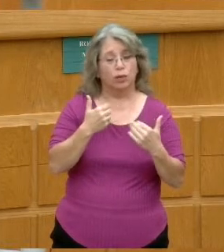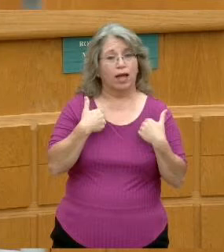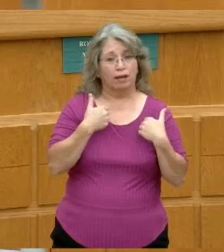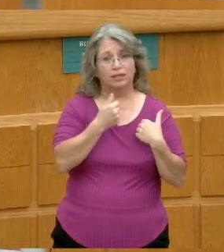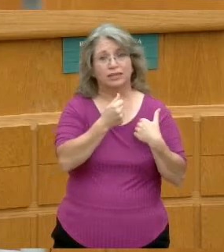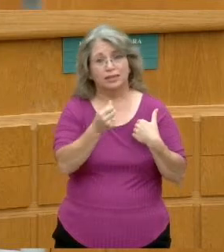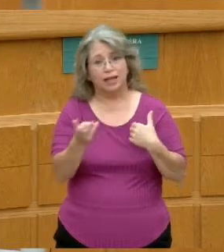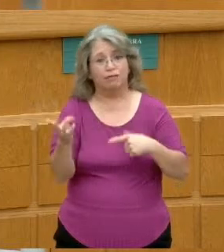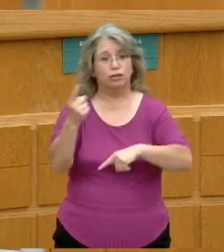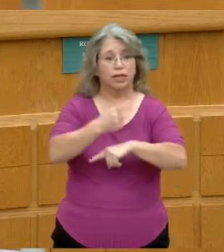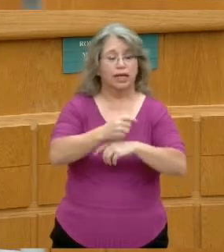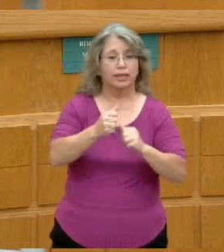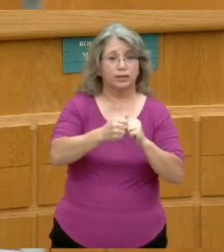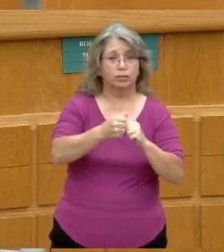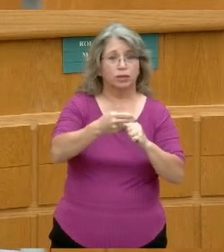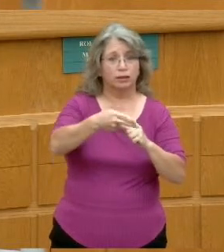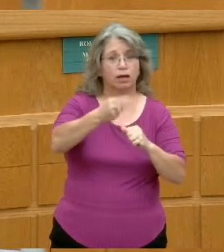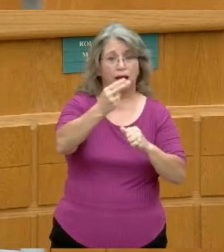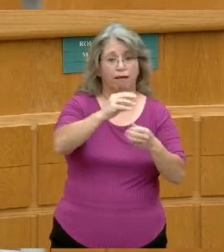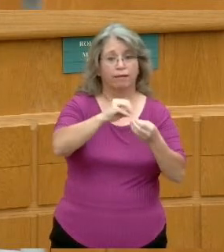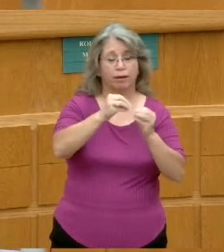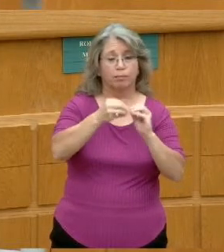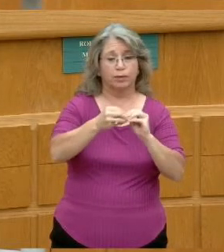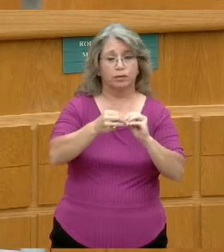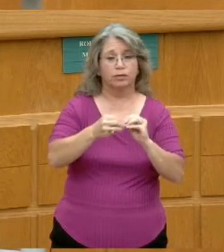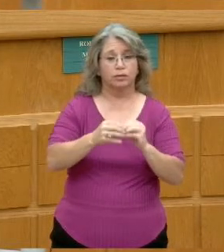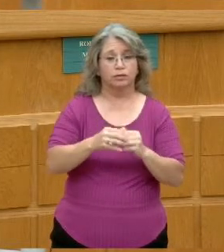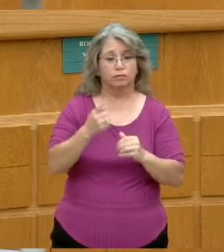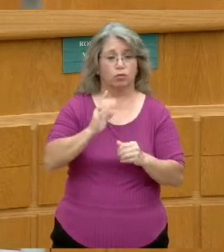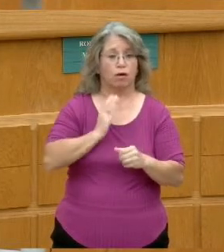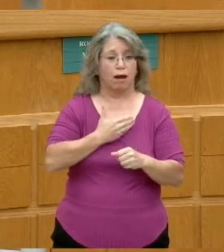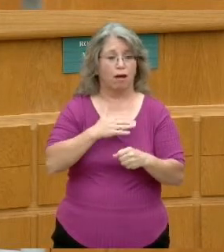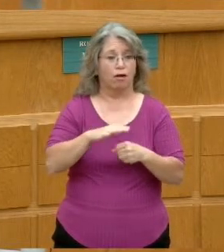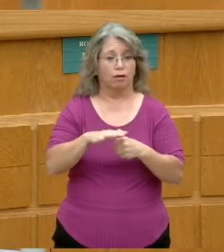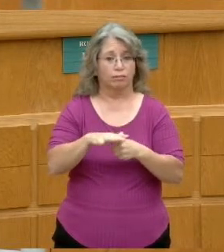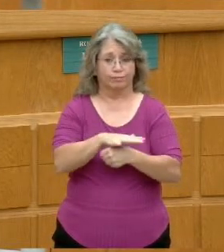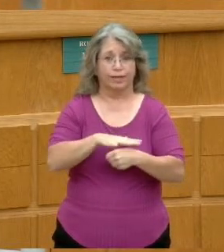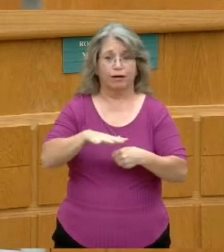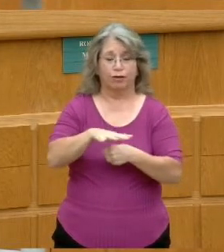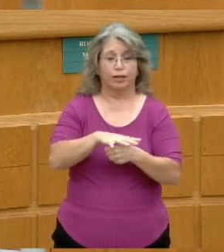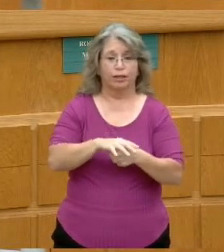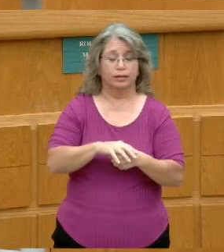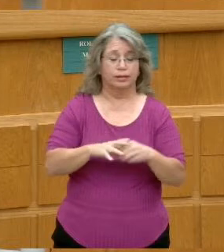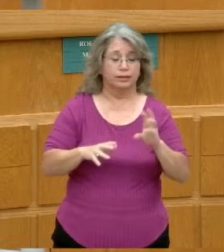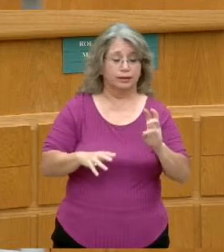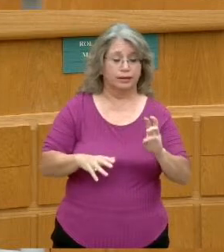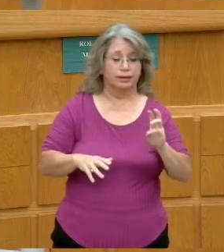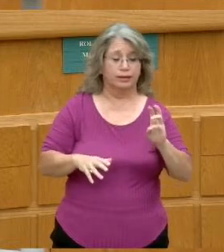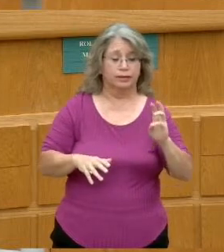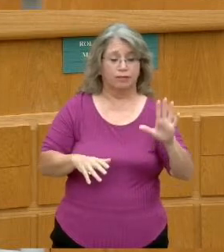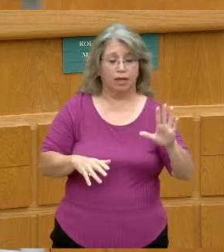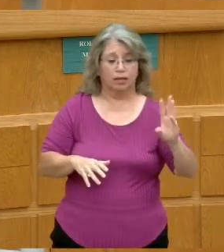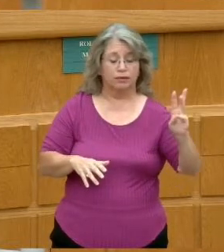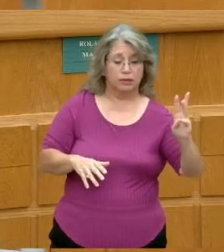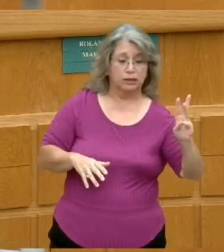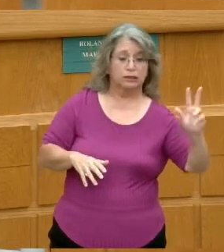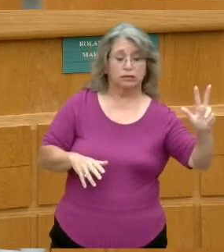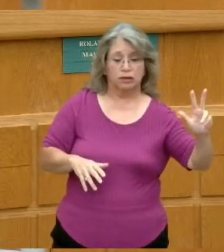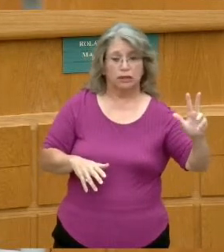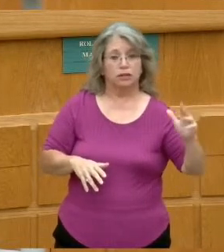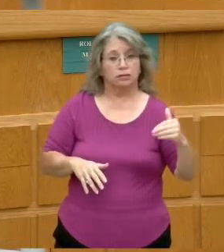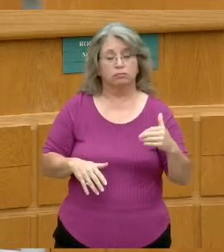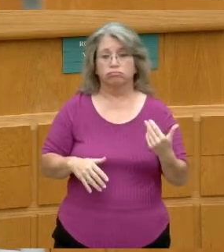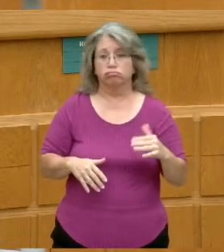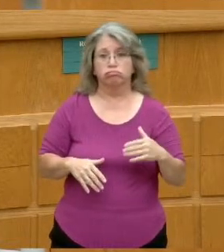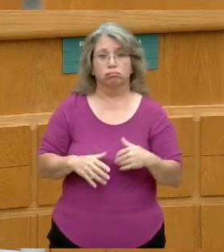numbers and some rather significant ones for our area. So this week, 2 sixes and a 5 and a 3, where a week